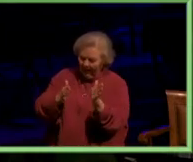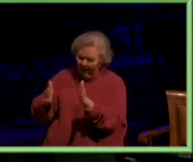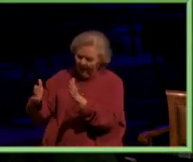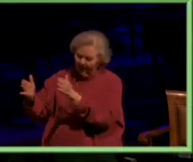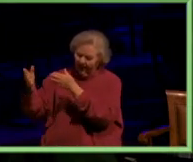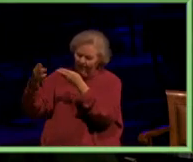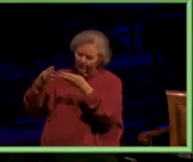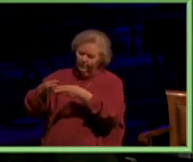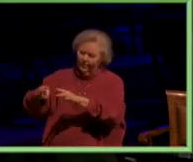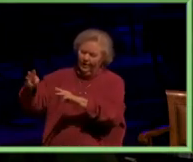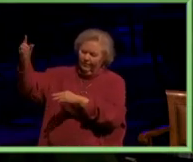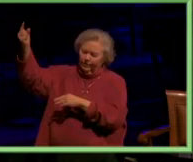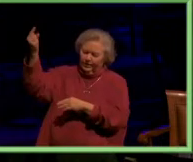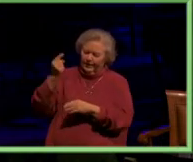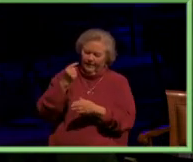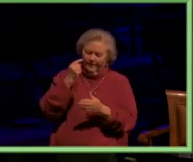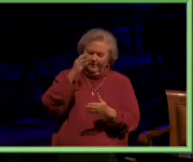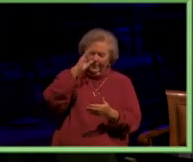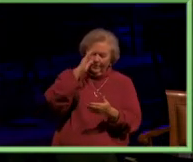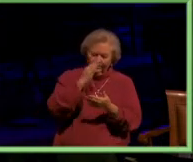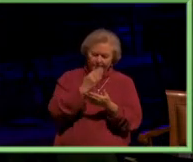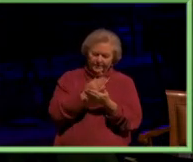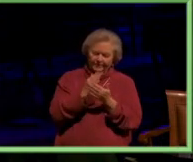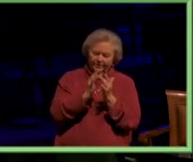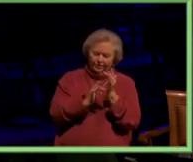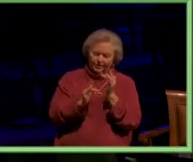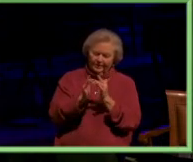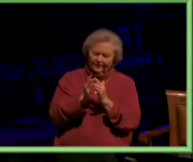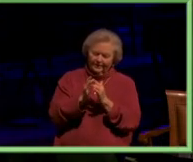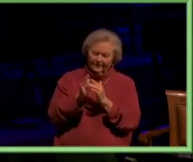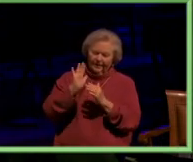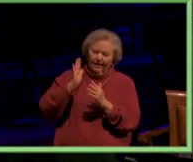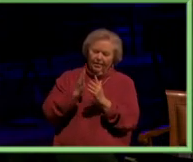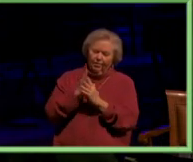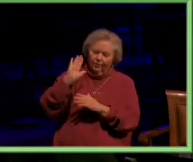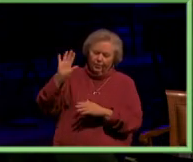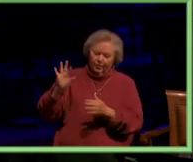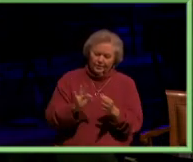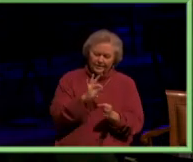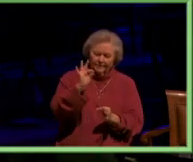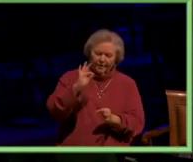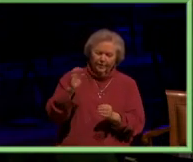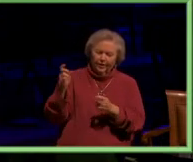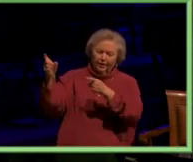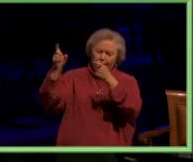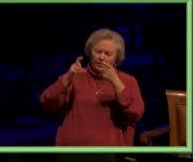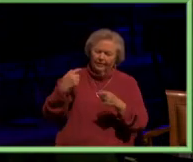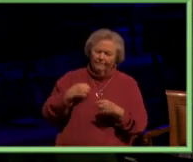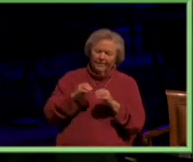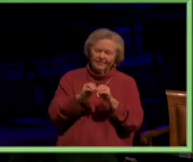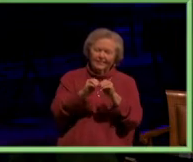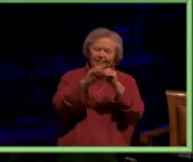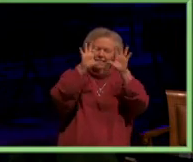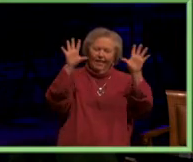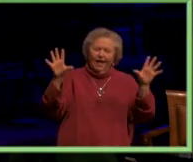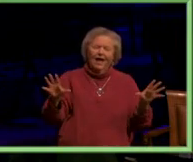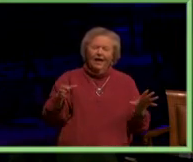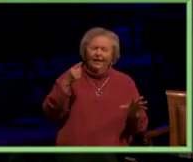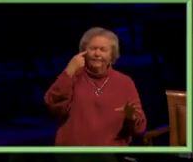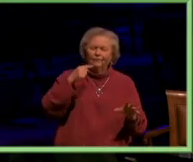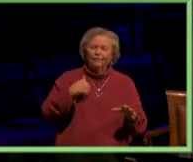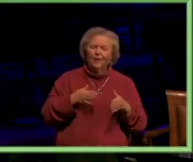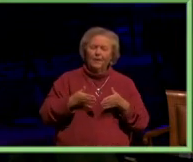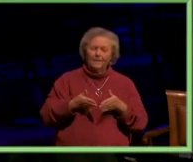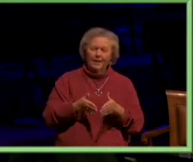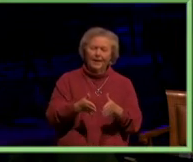And by your Spirit, you still bring light to illumine our paths. As we gather to